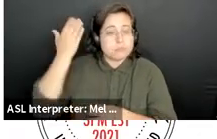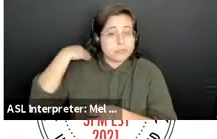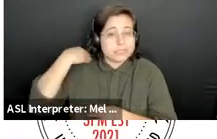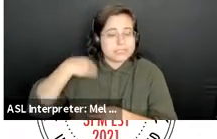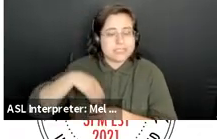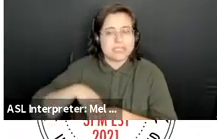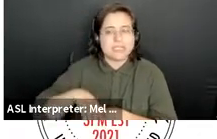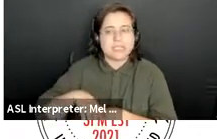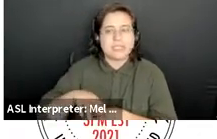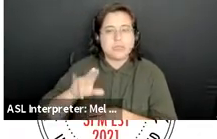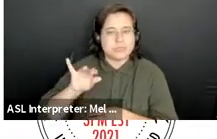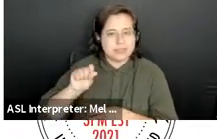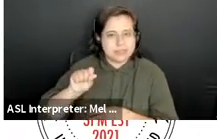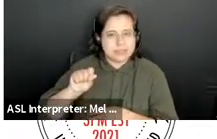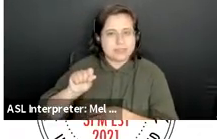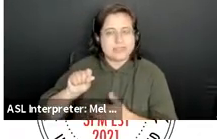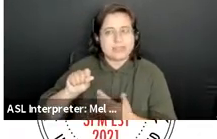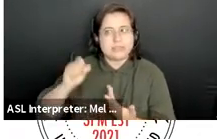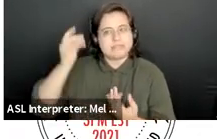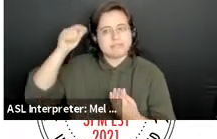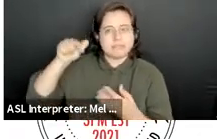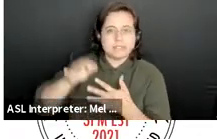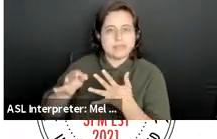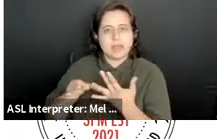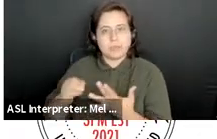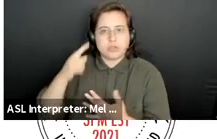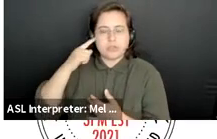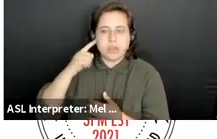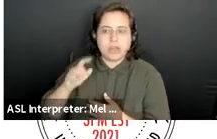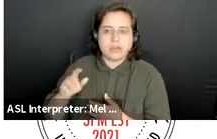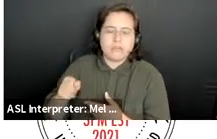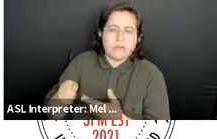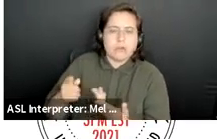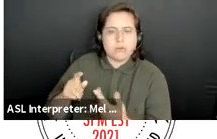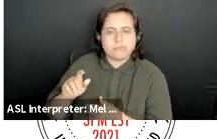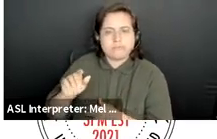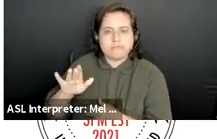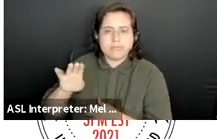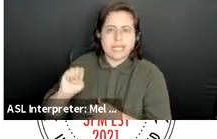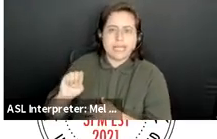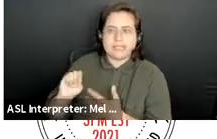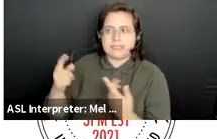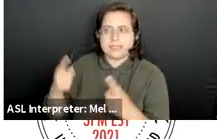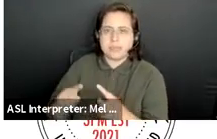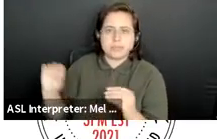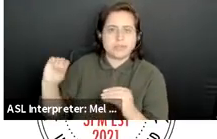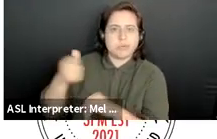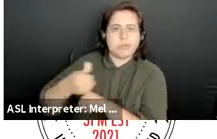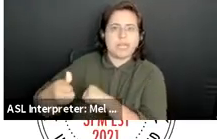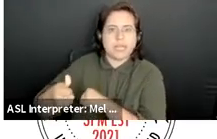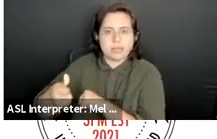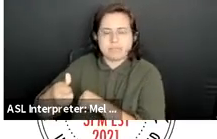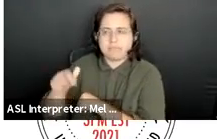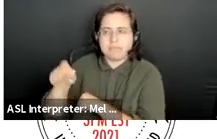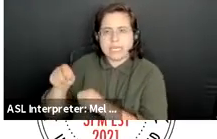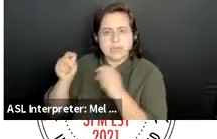thought about this option, they really regarded it as a case in which a petitioner, through no fault of their own, needed rapid